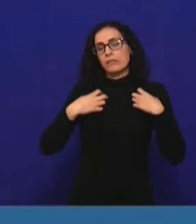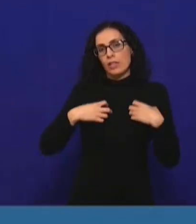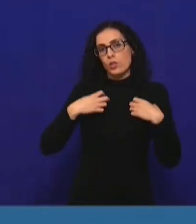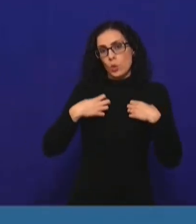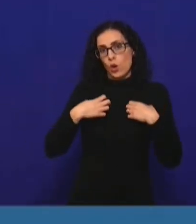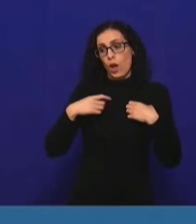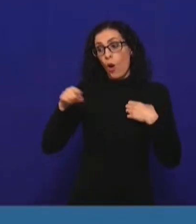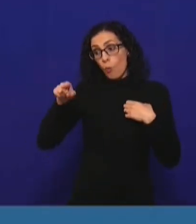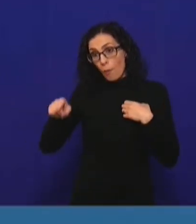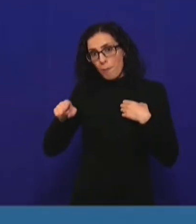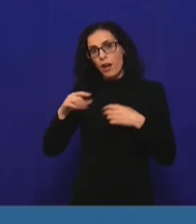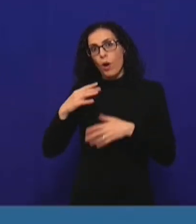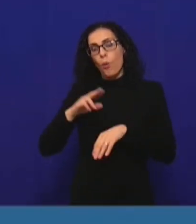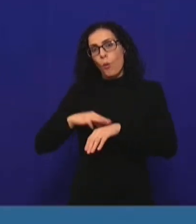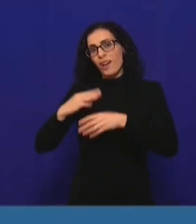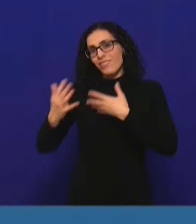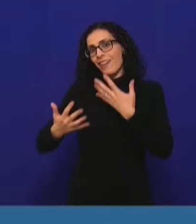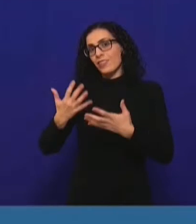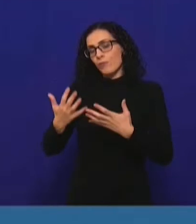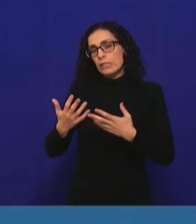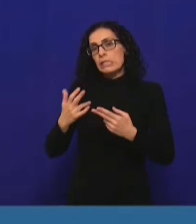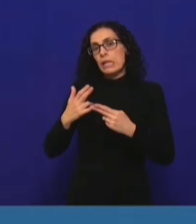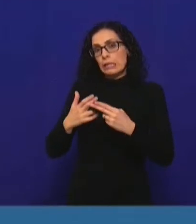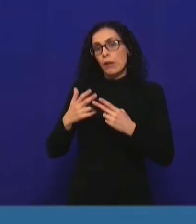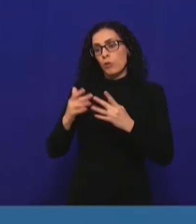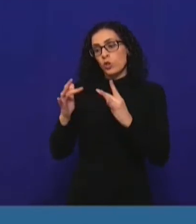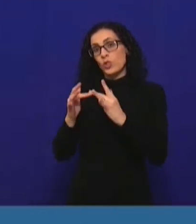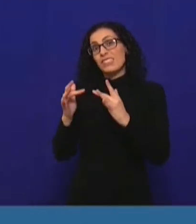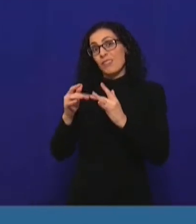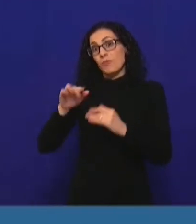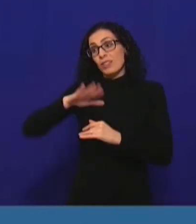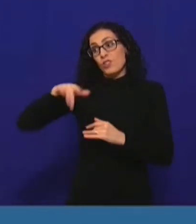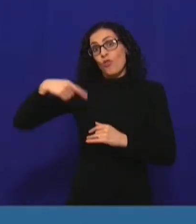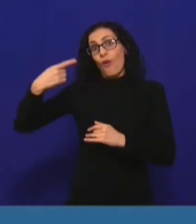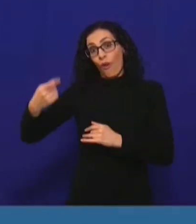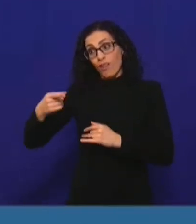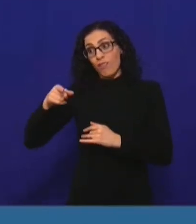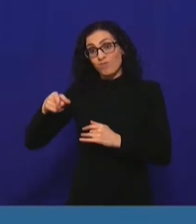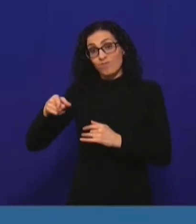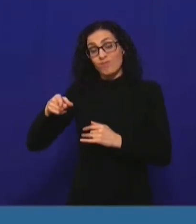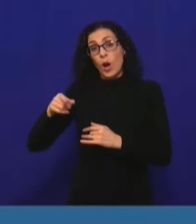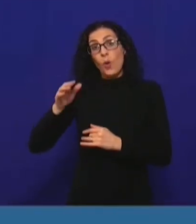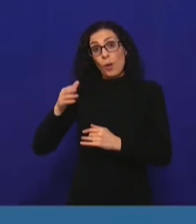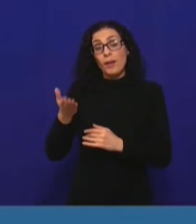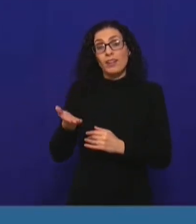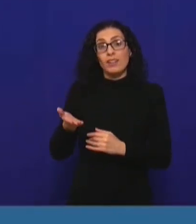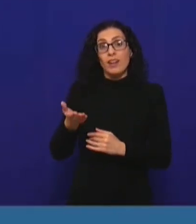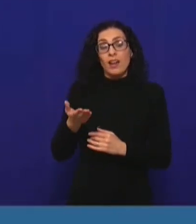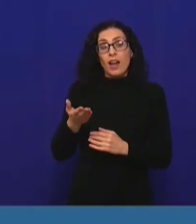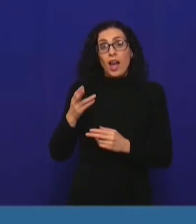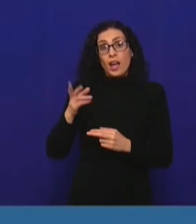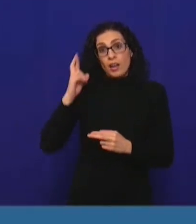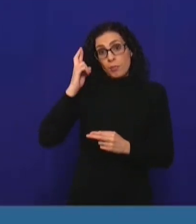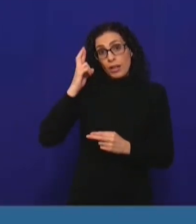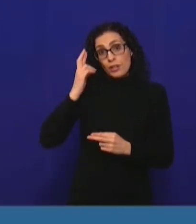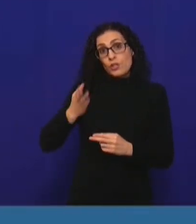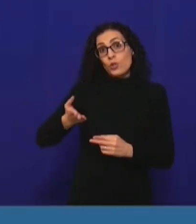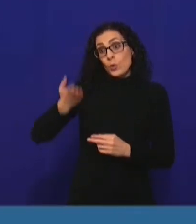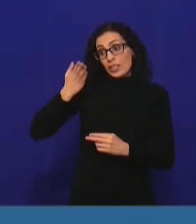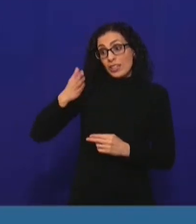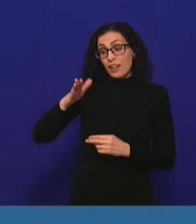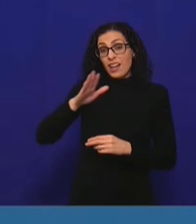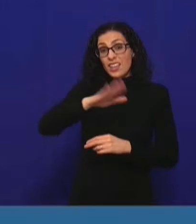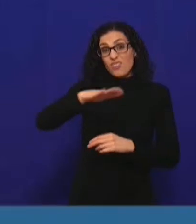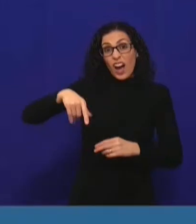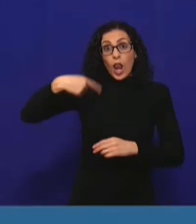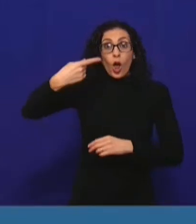l-hom espożizzjoni hemmhekk f'dawn l-extracurricular activities. Allura mbagħad huma ikunu qegħdin ukoll ikollhom tfal oħra li